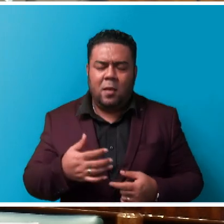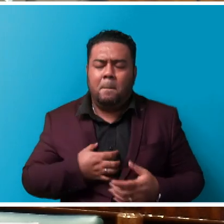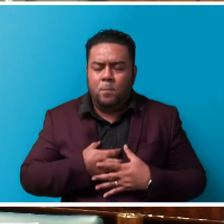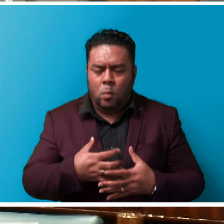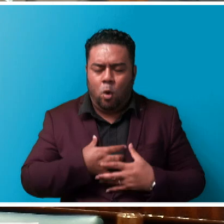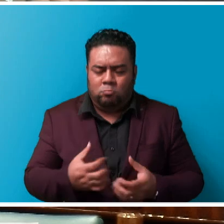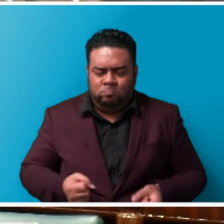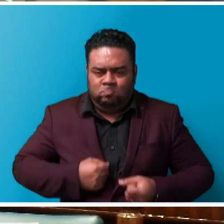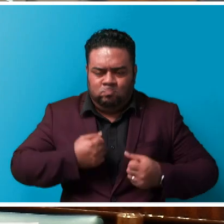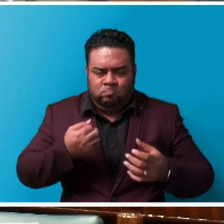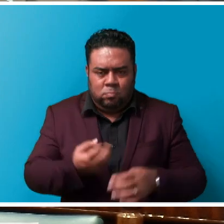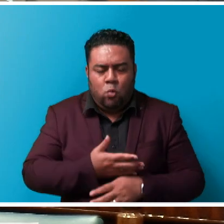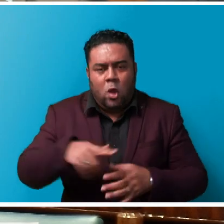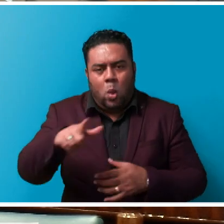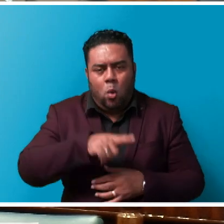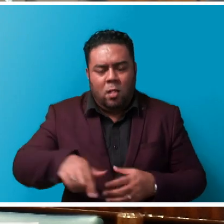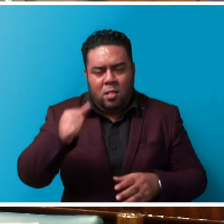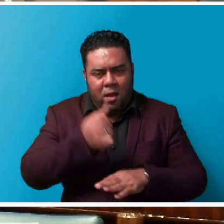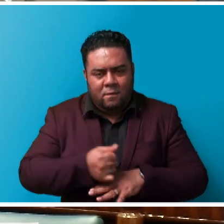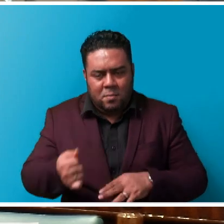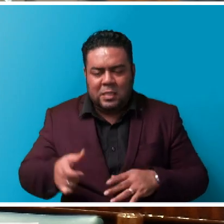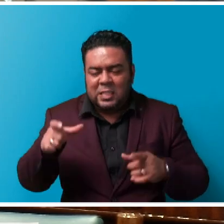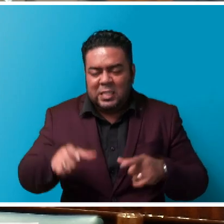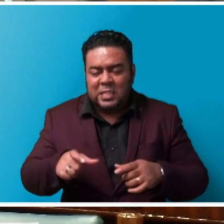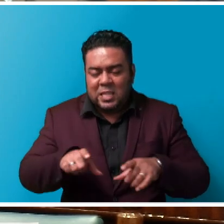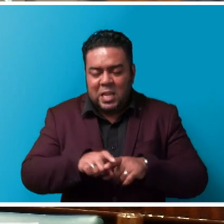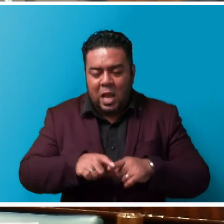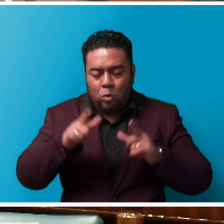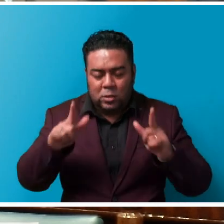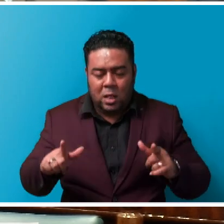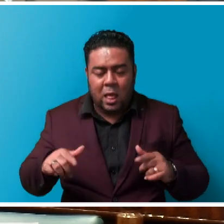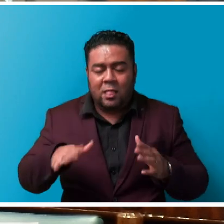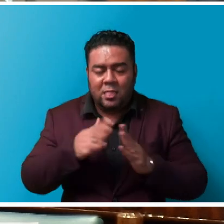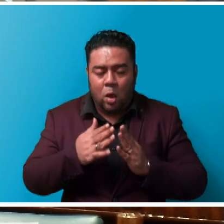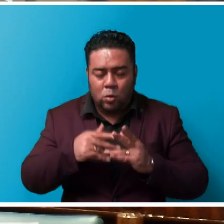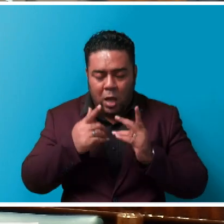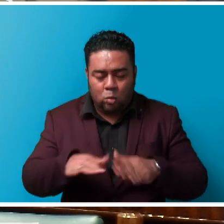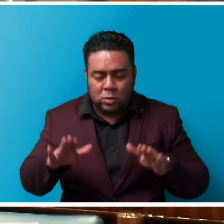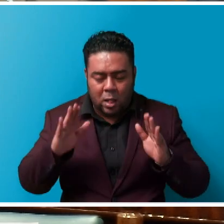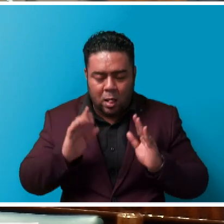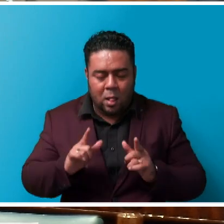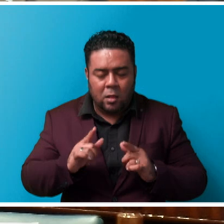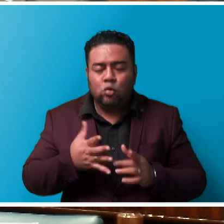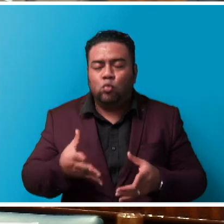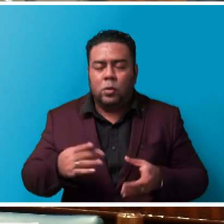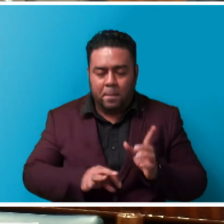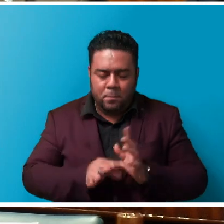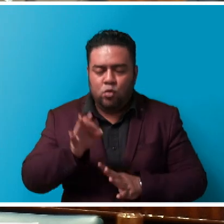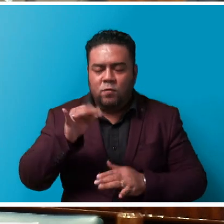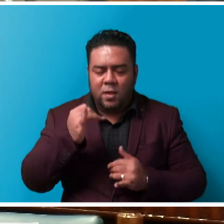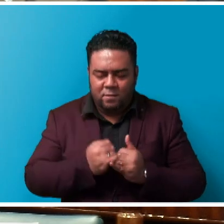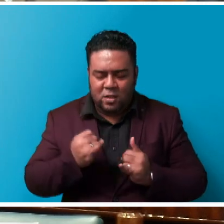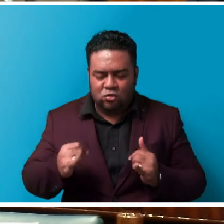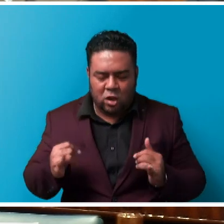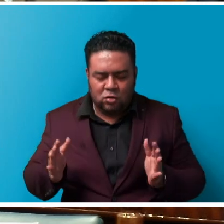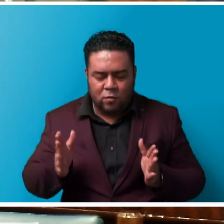with our local governments, city councils, town councils, etc., in order to improve the infrastructure.